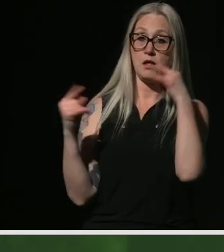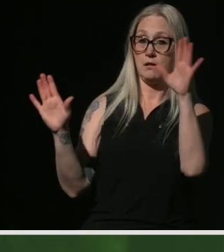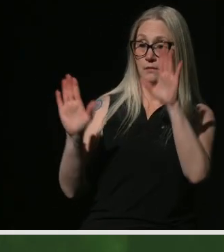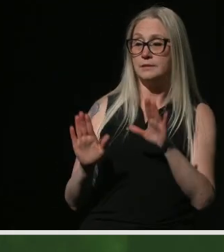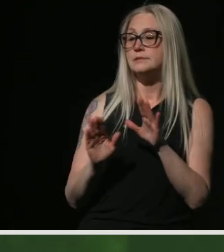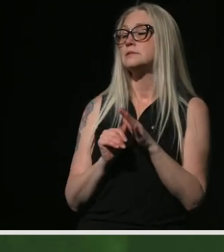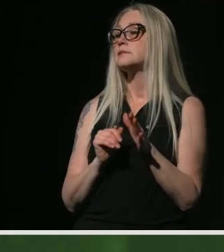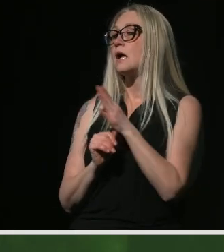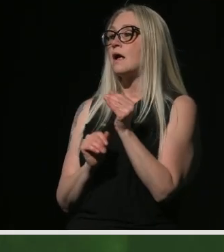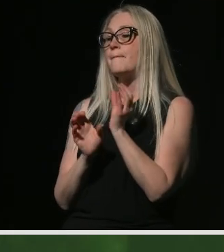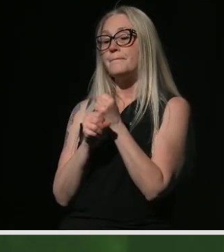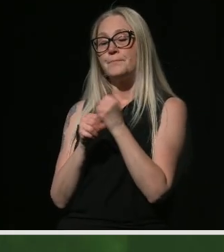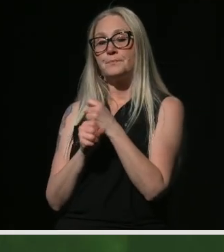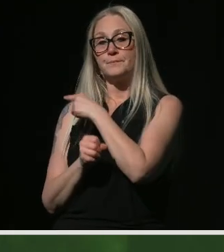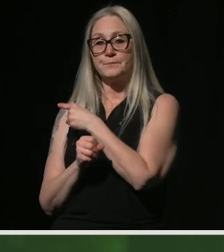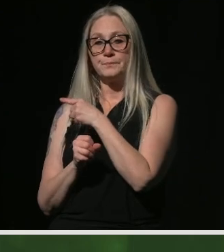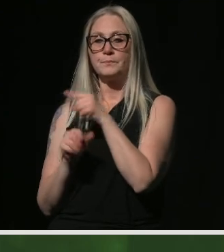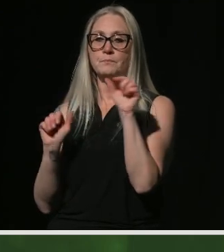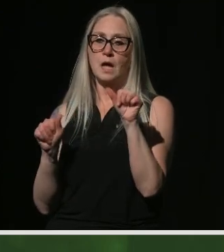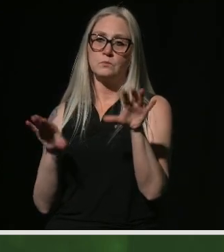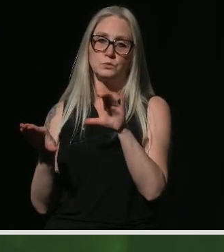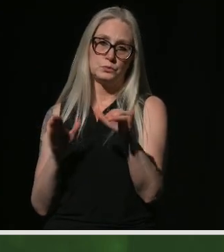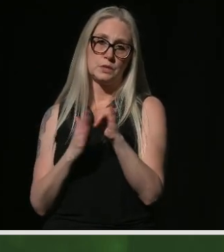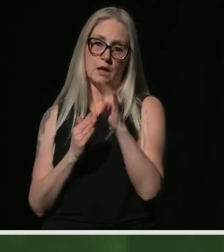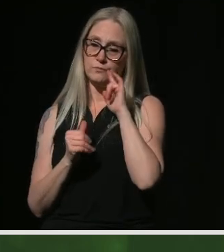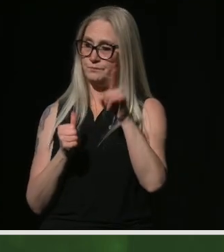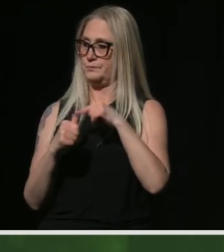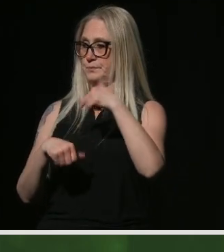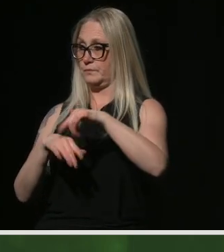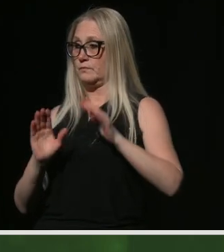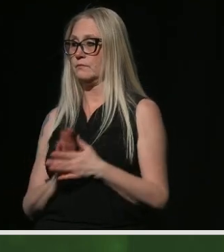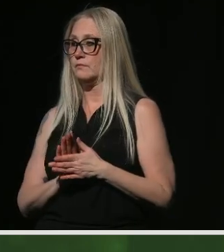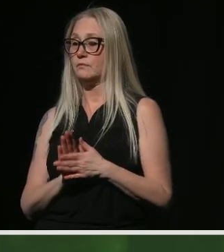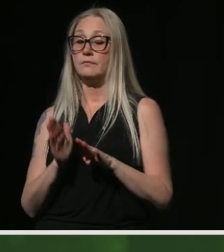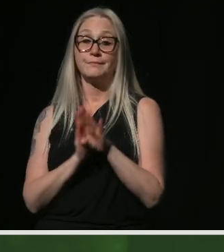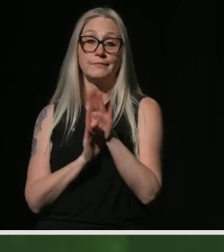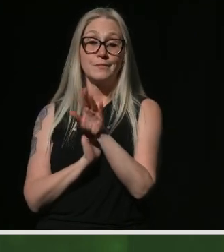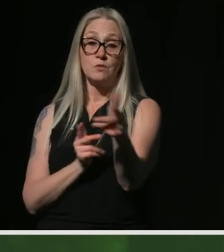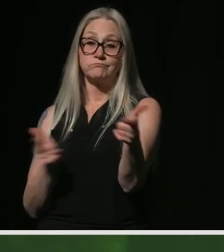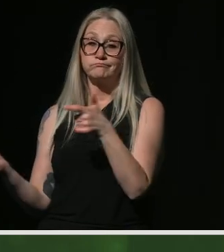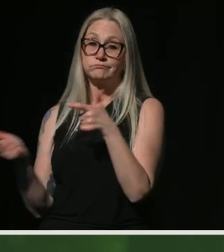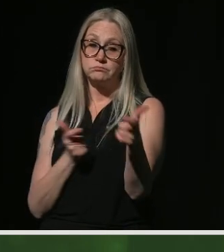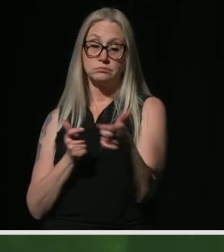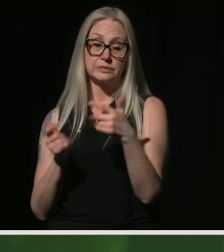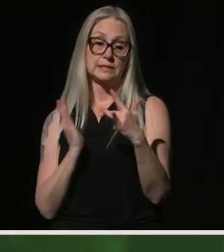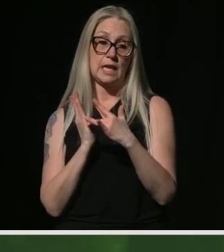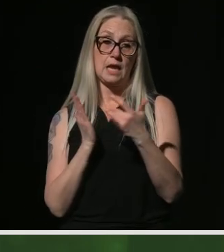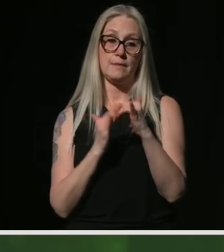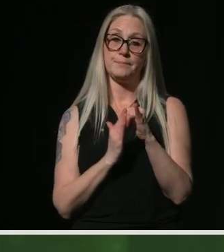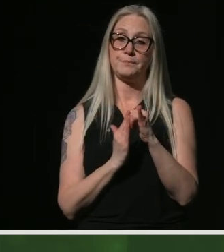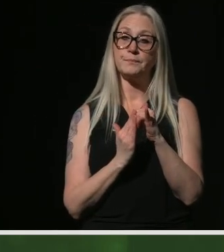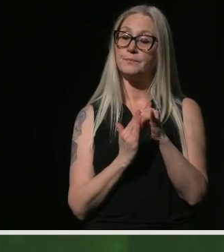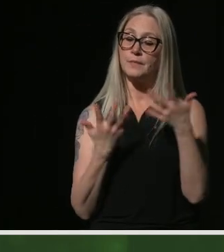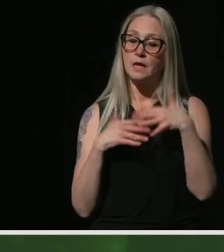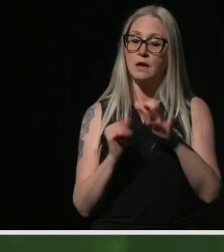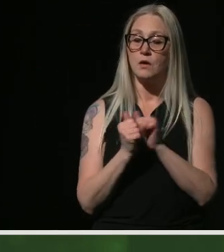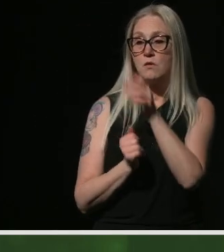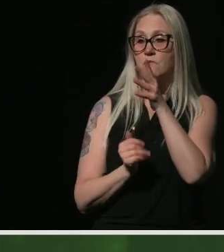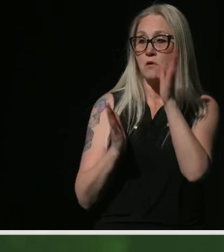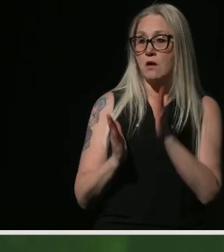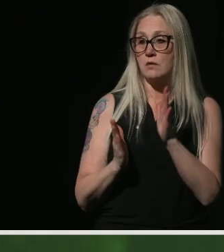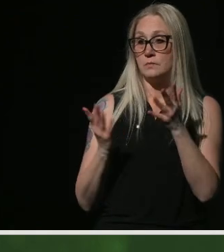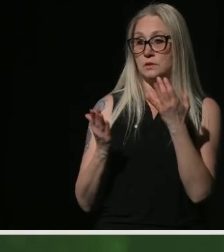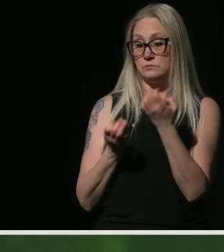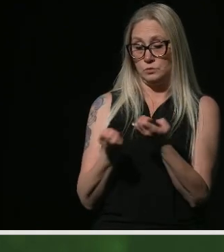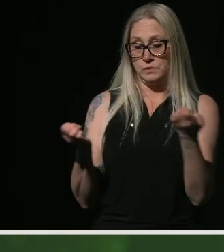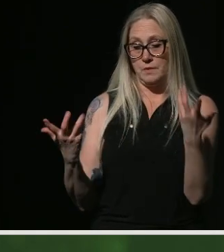using foam feasible for the first time. We've developed a spray technology that integrates with farmers' existing equipment on farm to rapidly